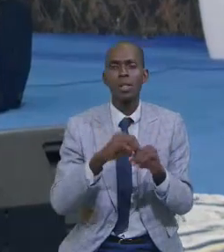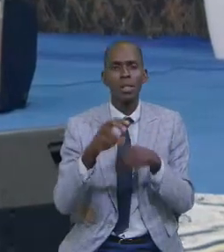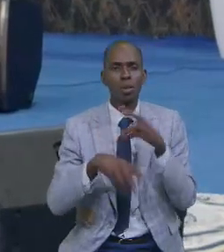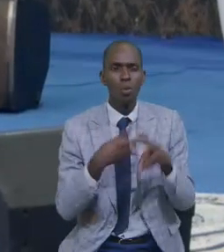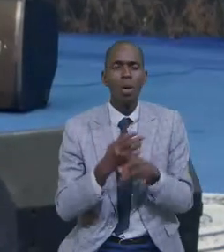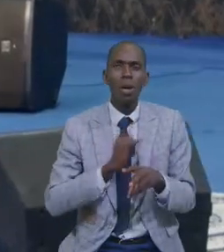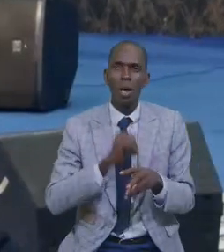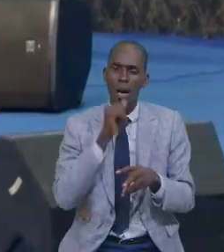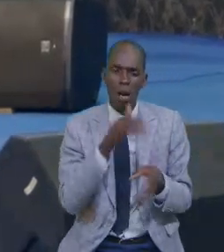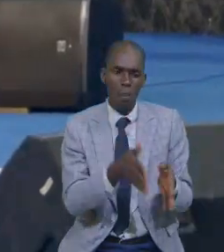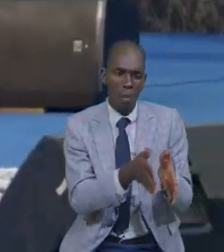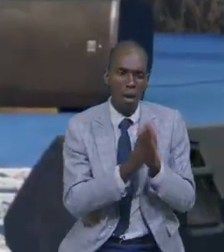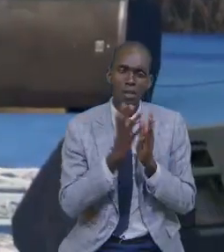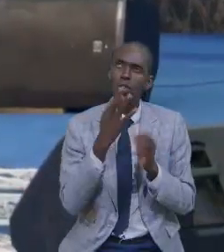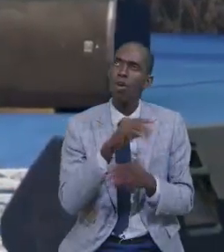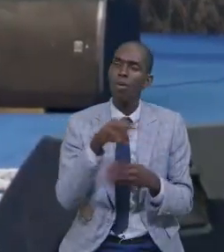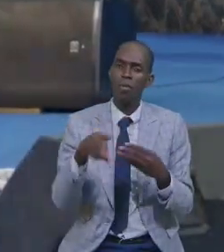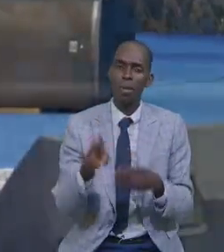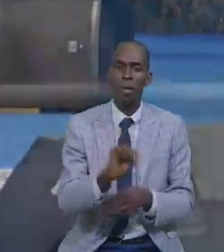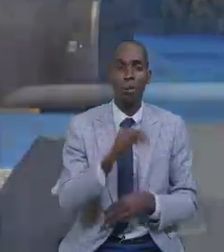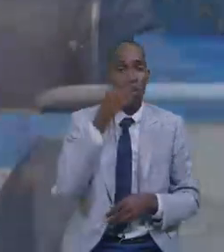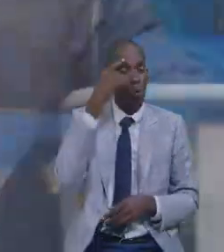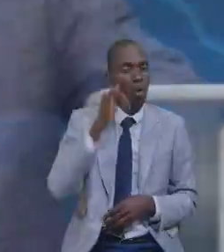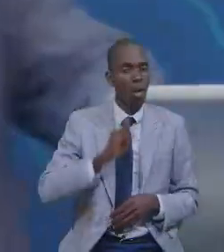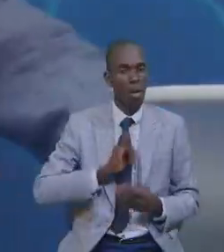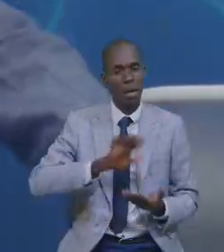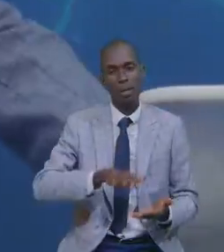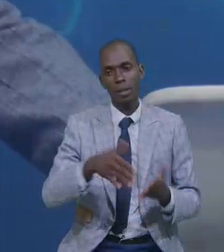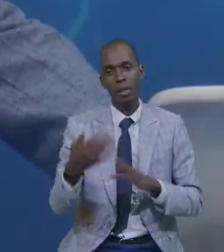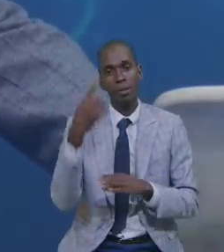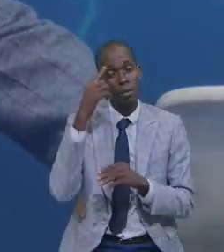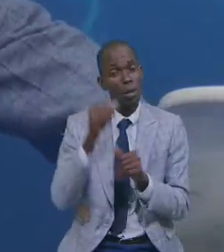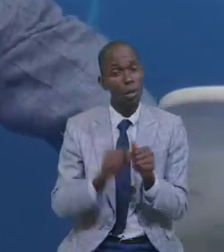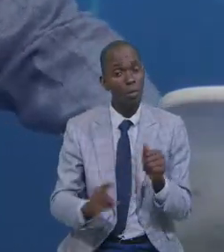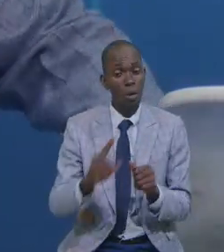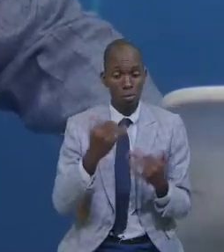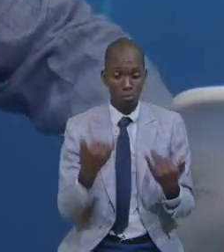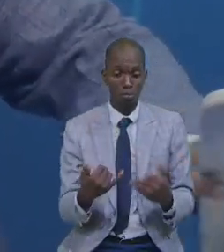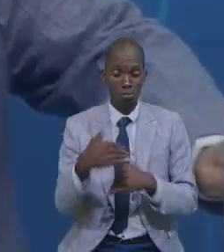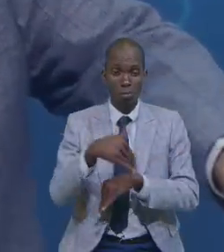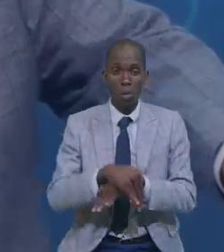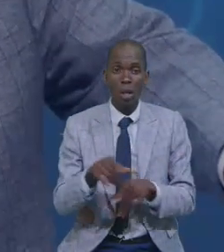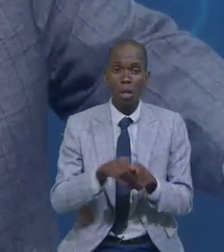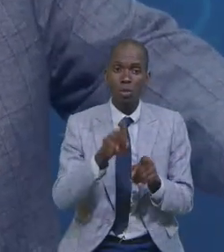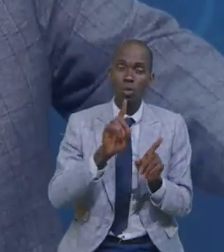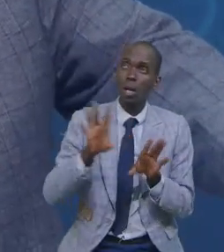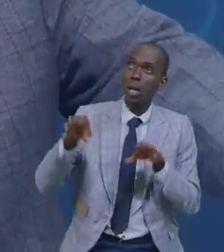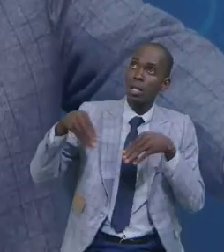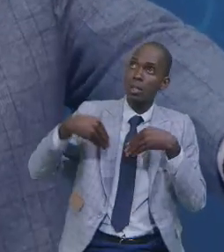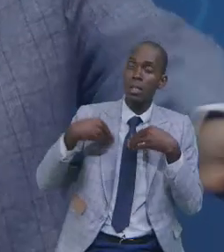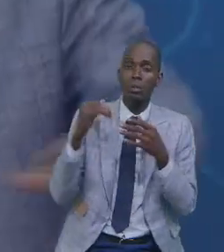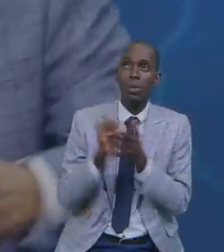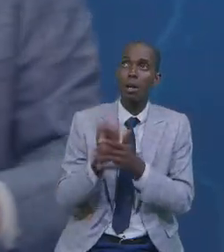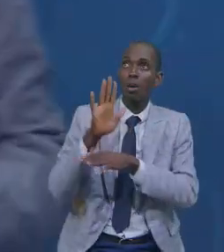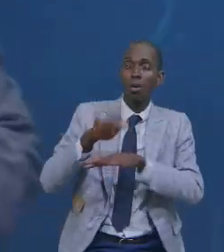them, because I died for everyone. And tonight, as you respond to that call of the Lord,